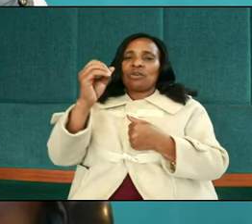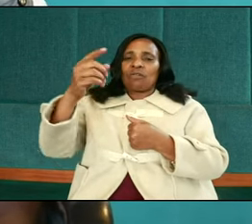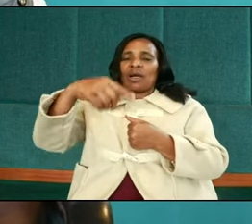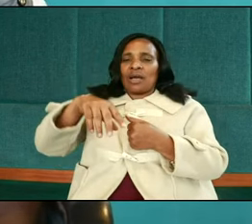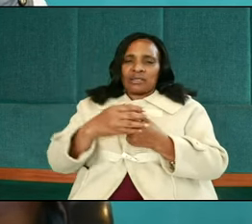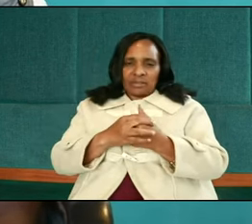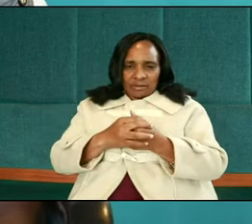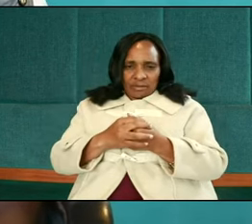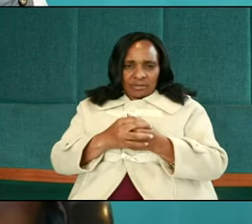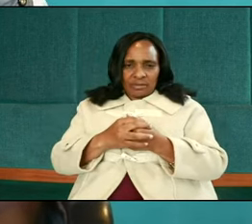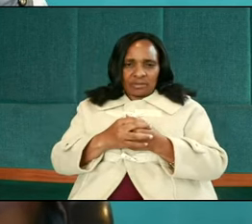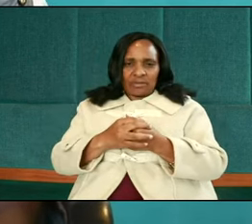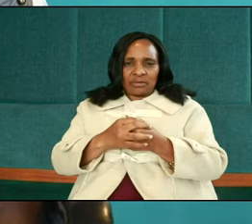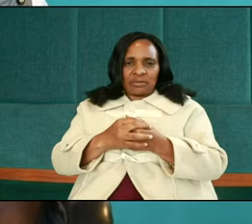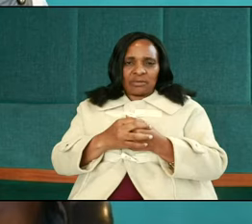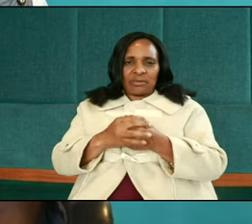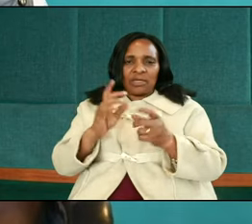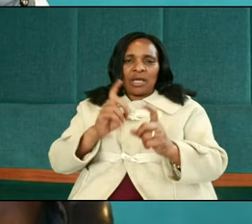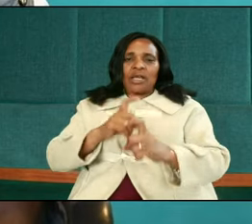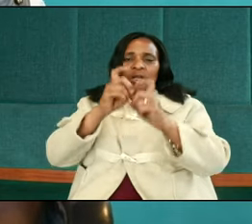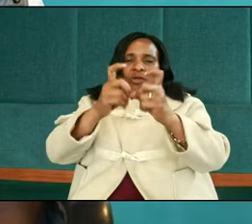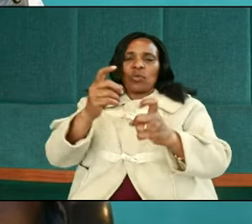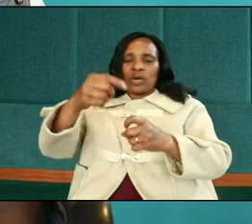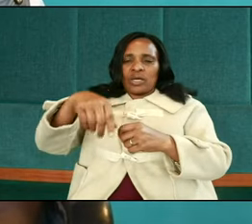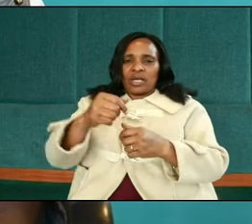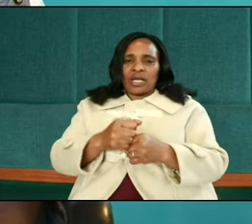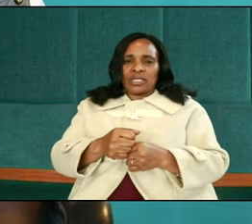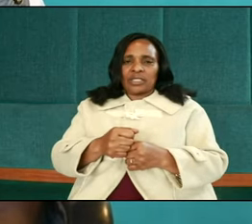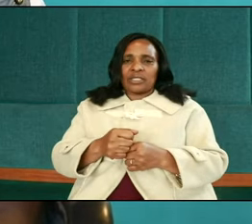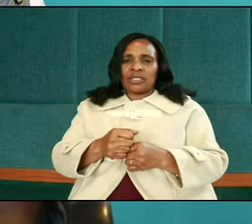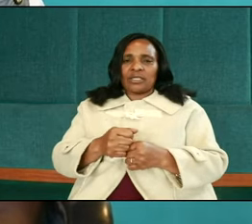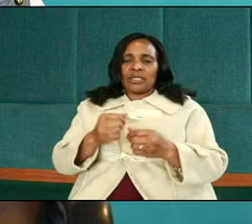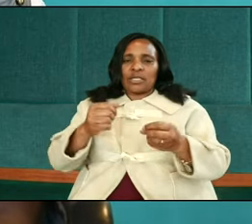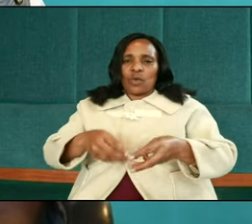and reward us the way...